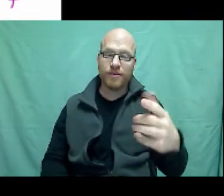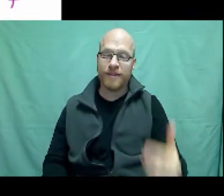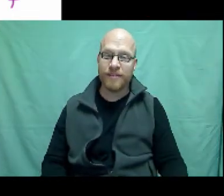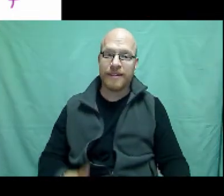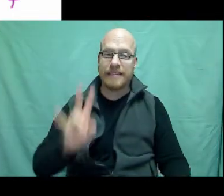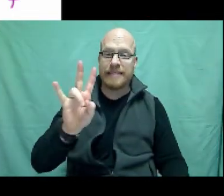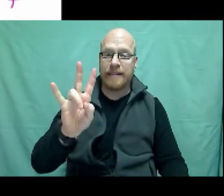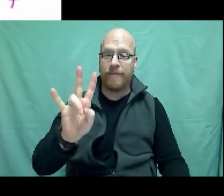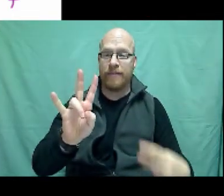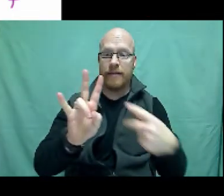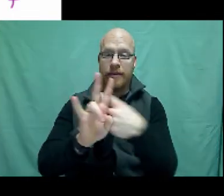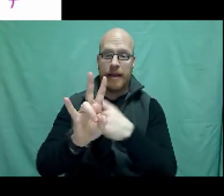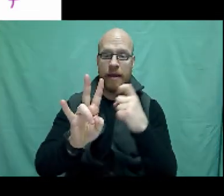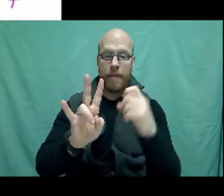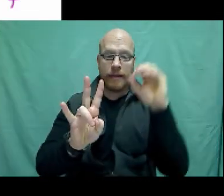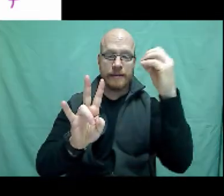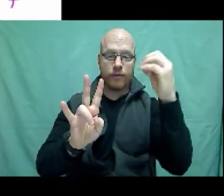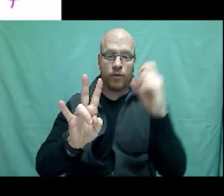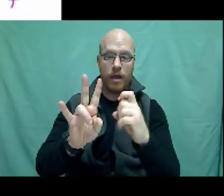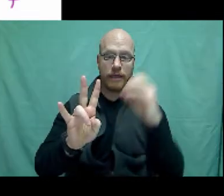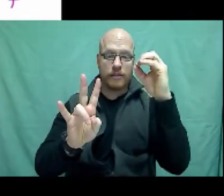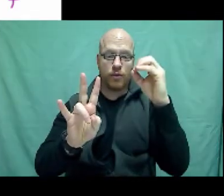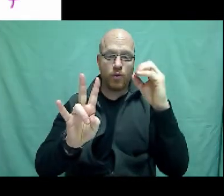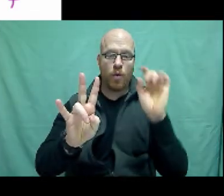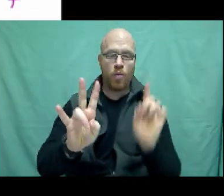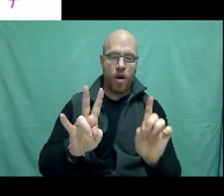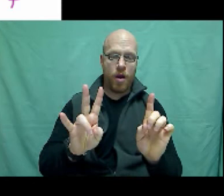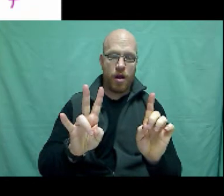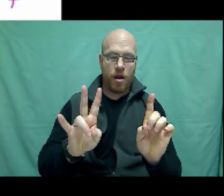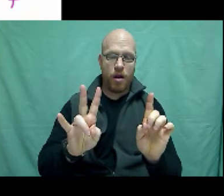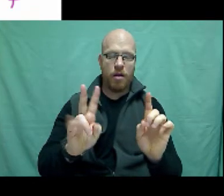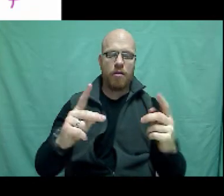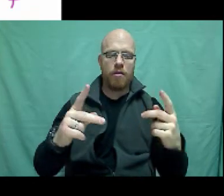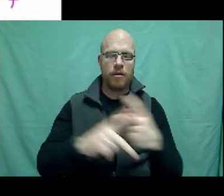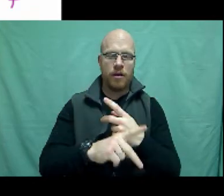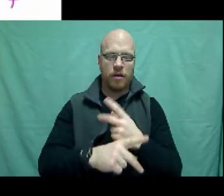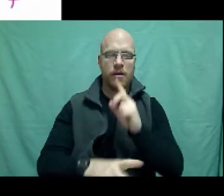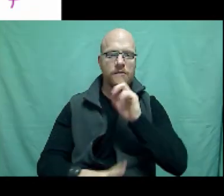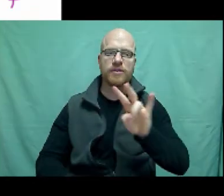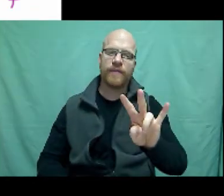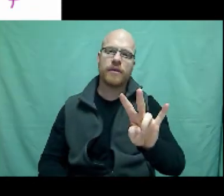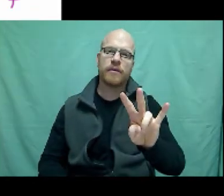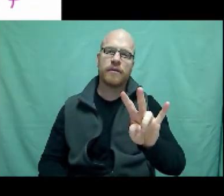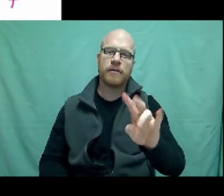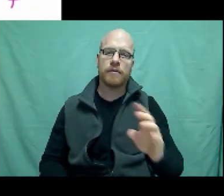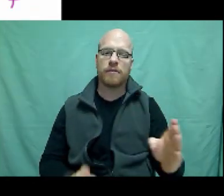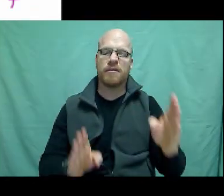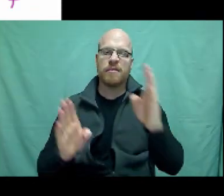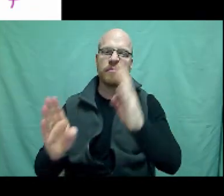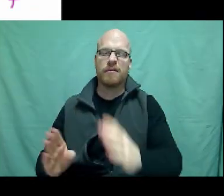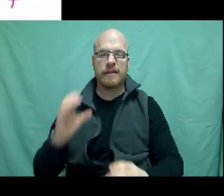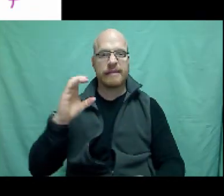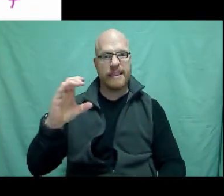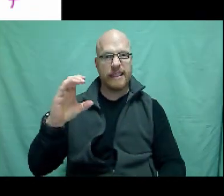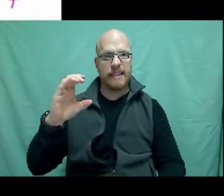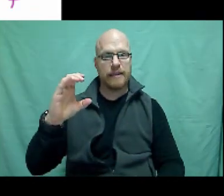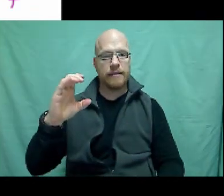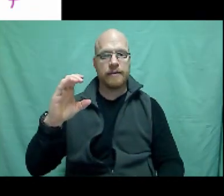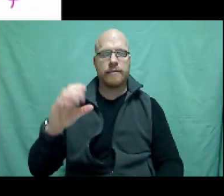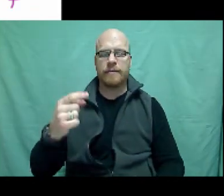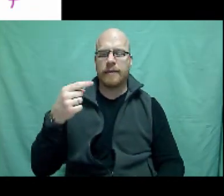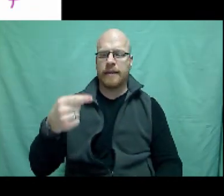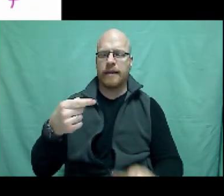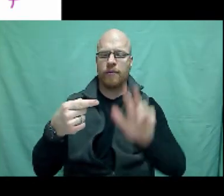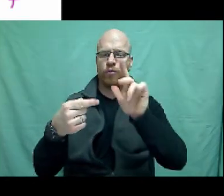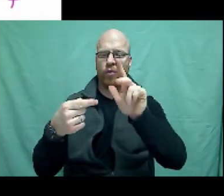That's the answer, 7. 7 times x to the 0. X to the 0 is 1, and it's still times 7, so the answer is 7. Now